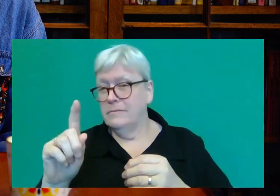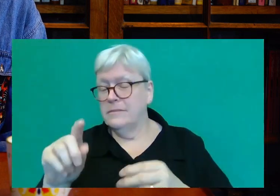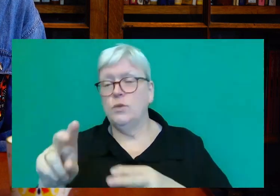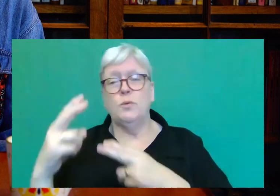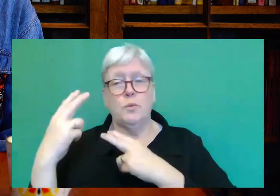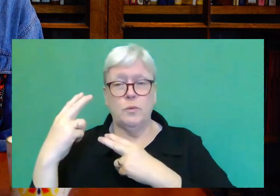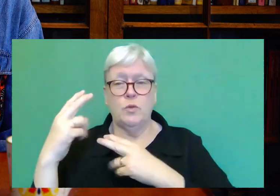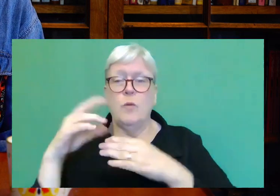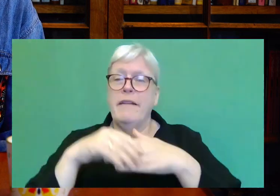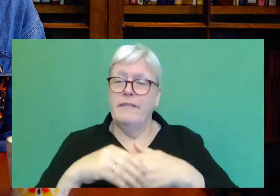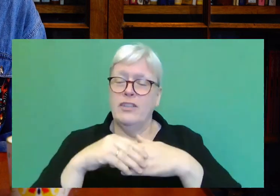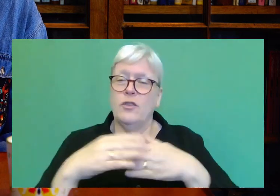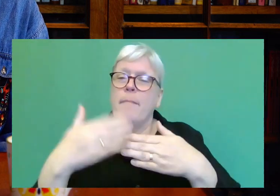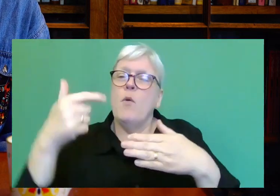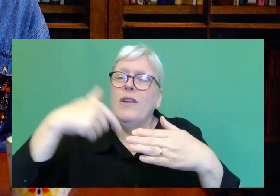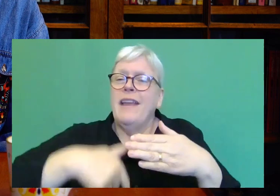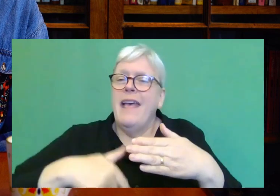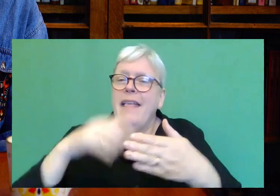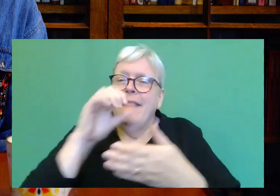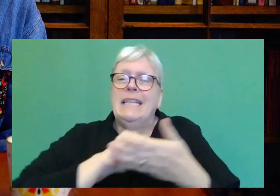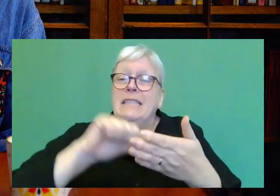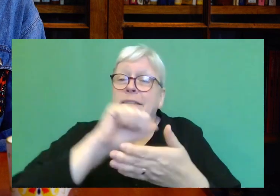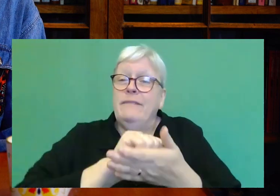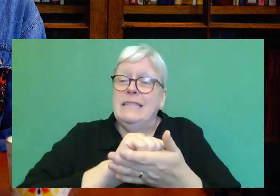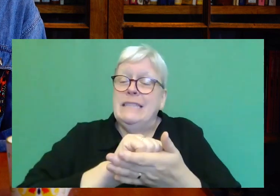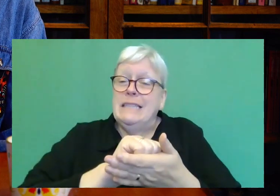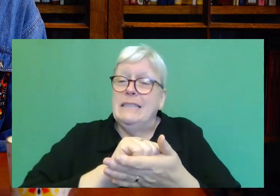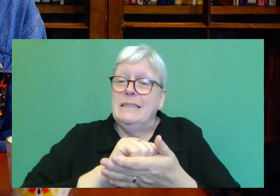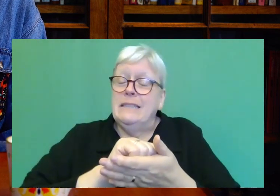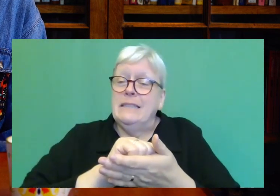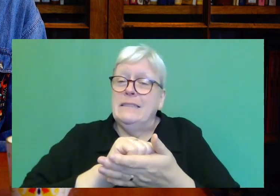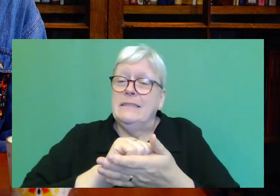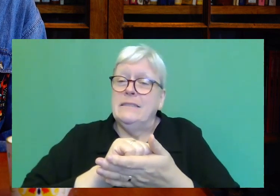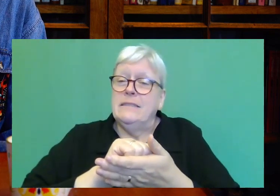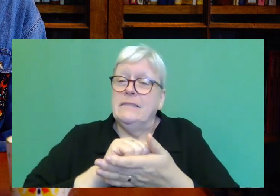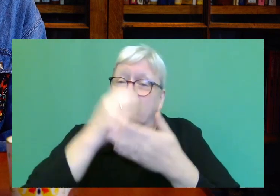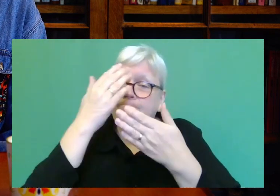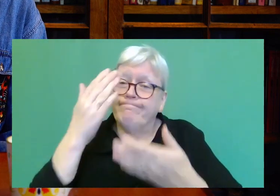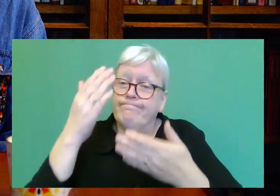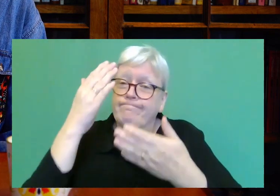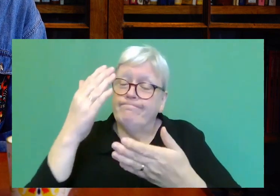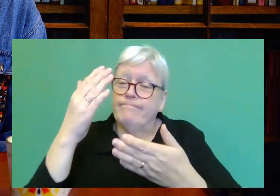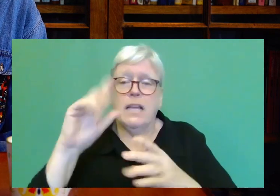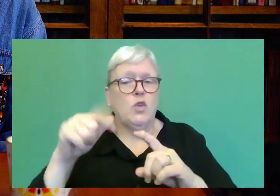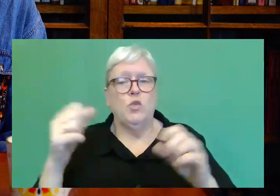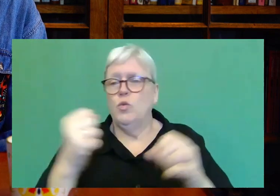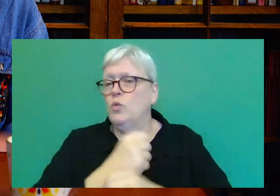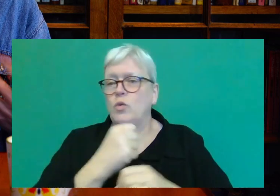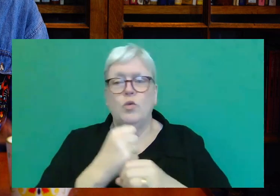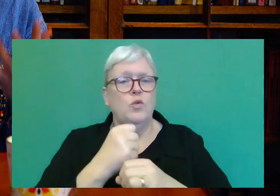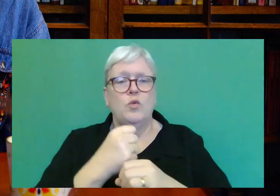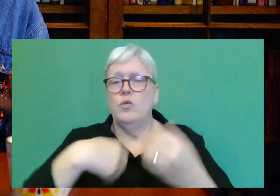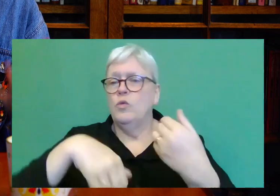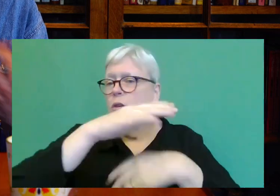and almost a divinity in a secular fashion. That I wouldn't be able to do amongst the hubbub of Edinburgh and Glasgow. So